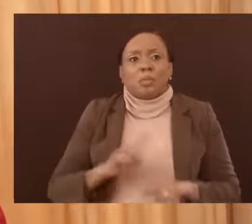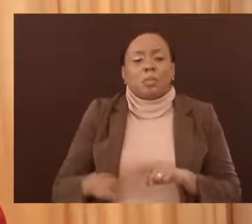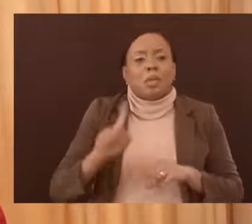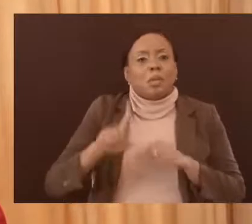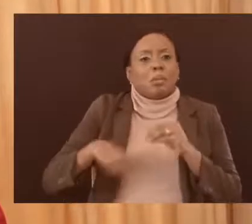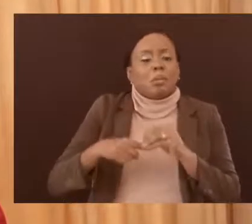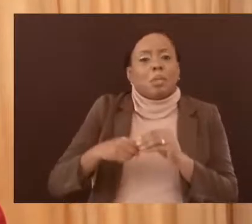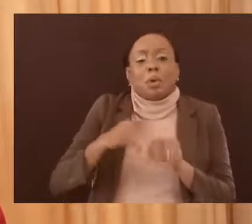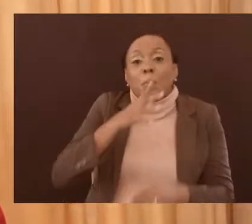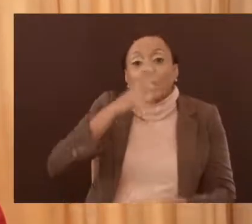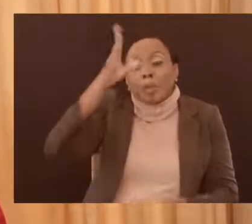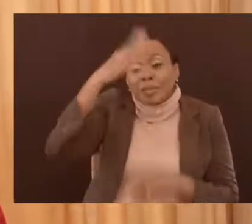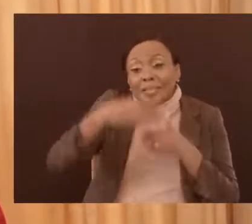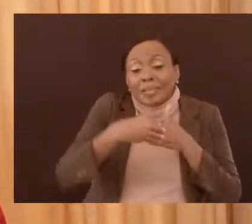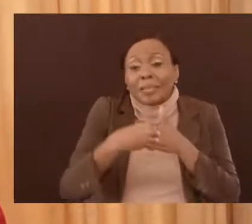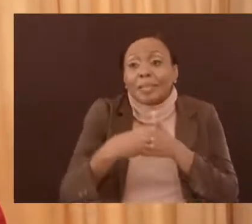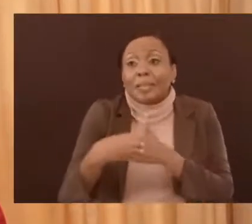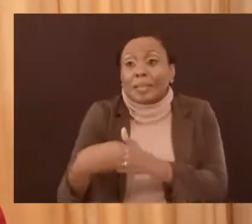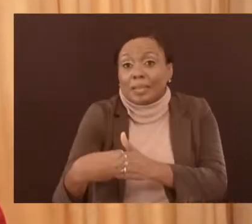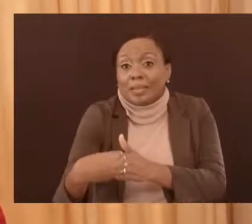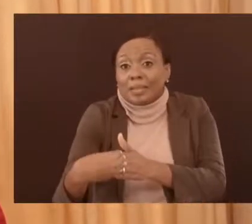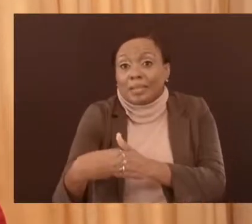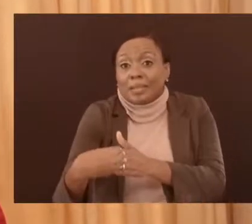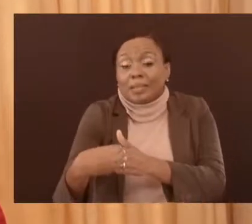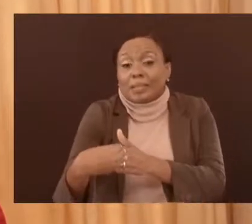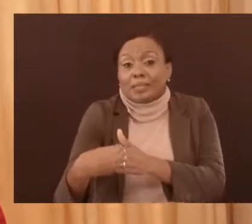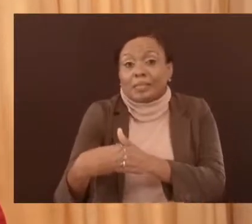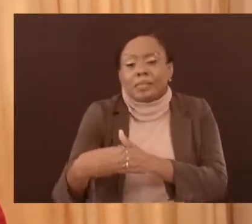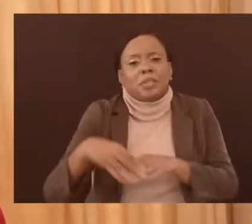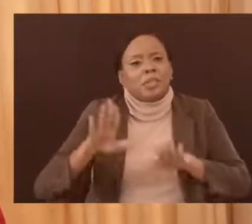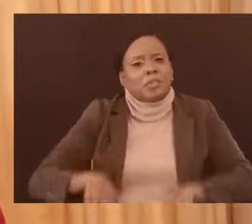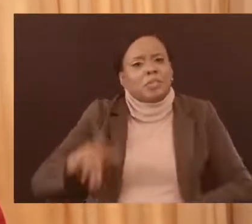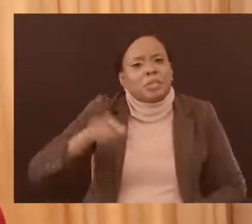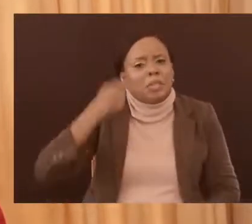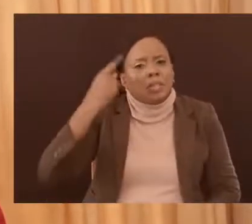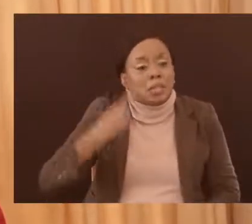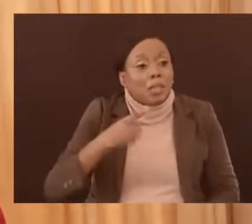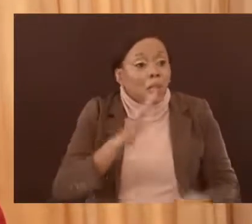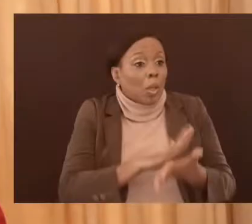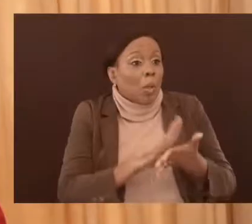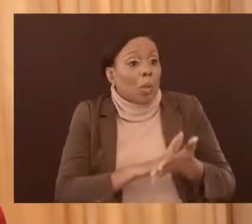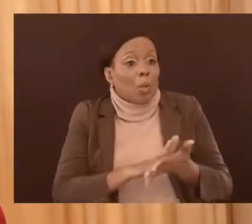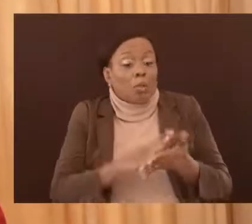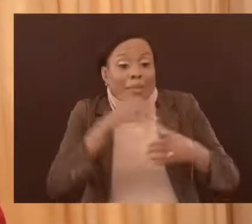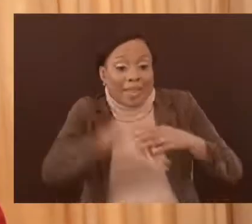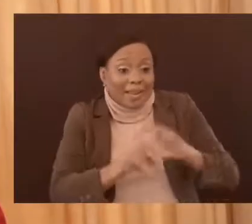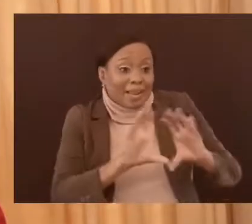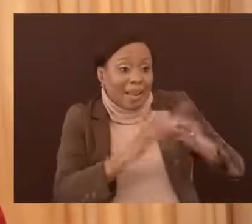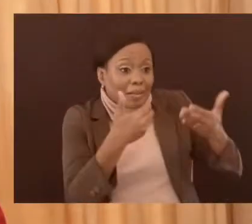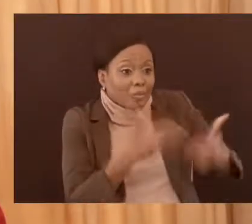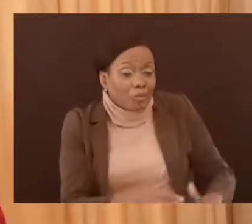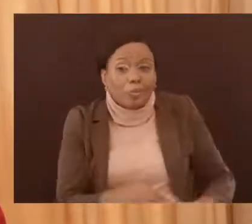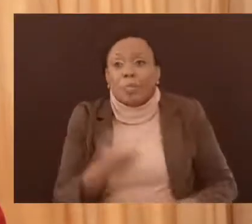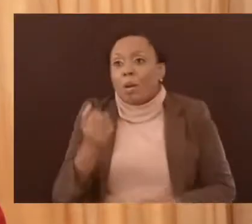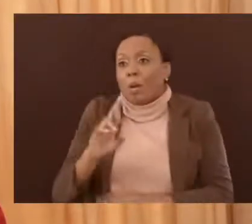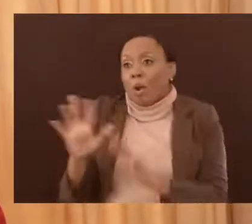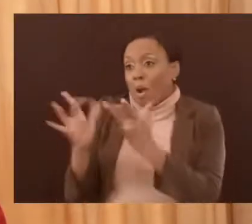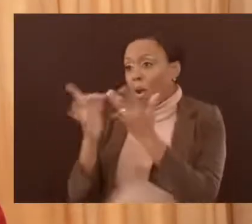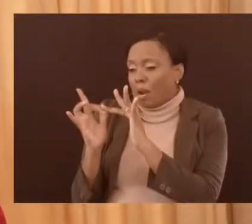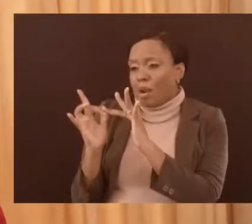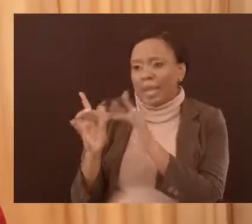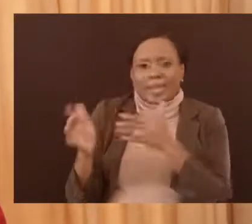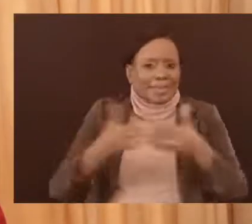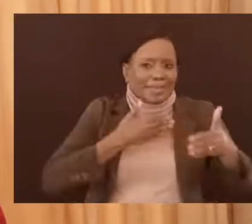parental guidance being given to children so that they understand that whether school is in a physical form or it is in an online